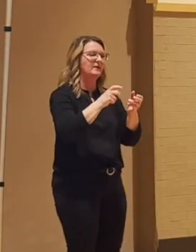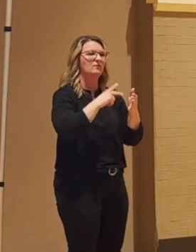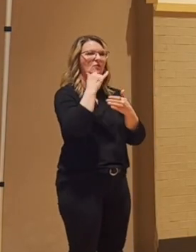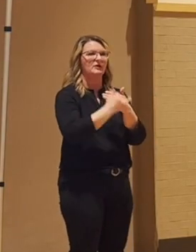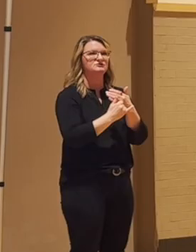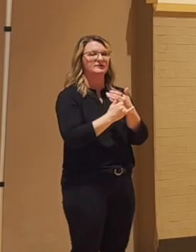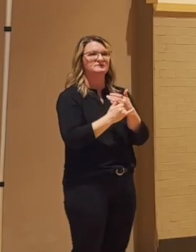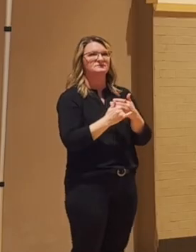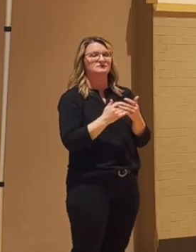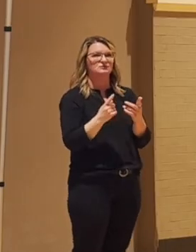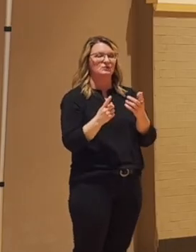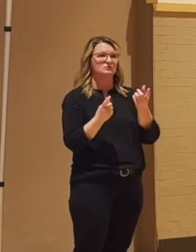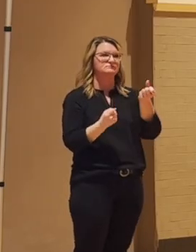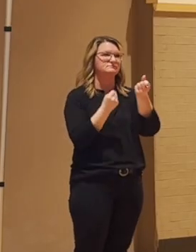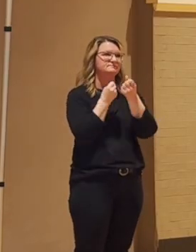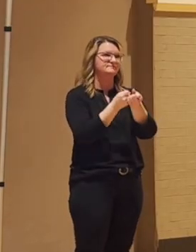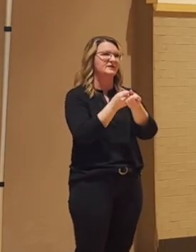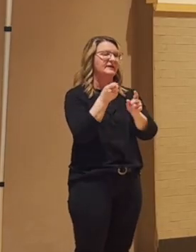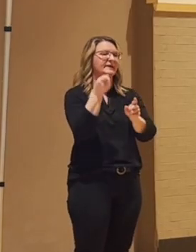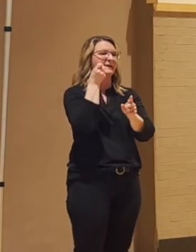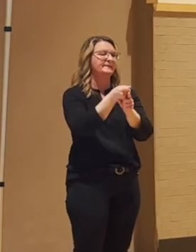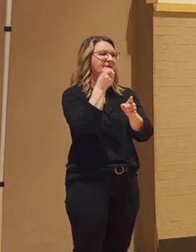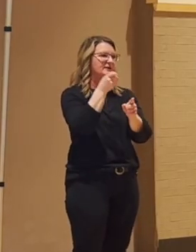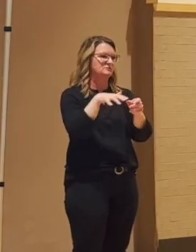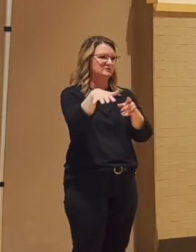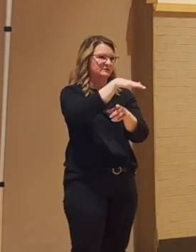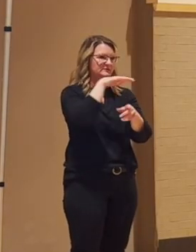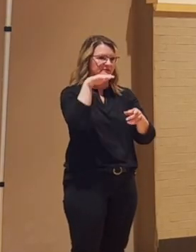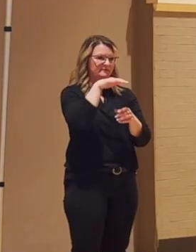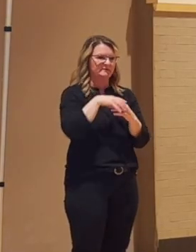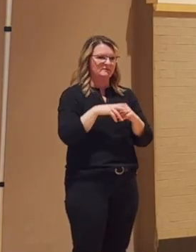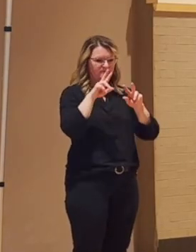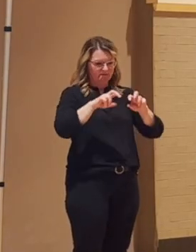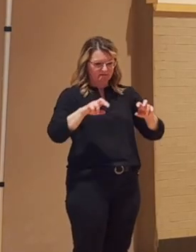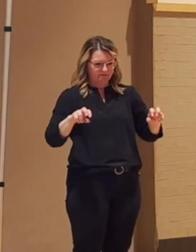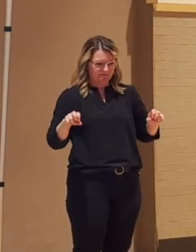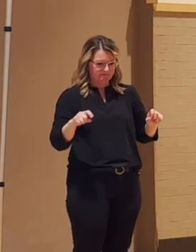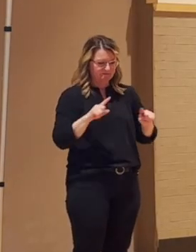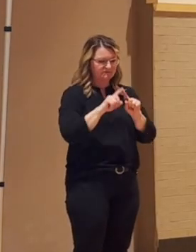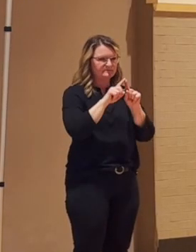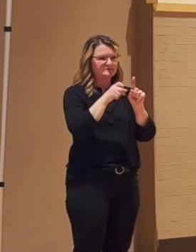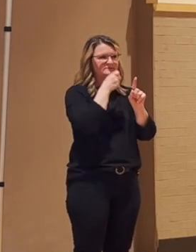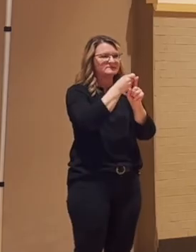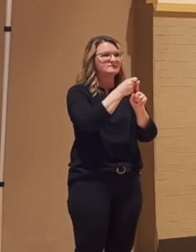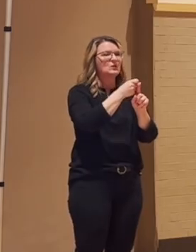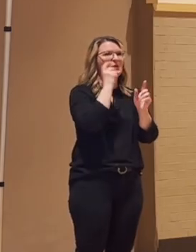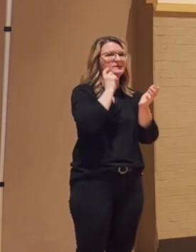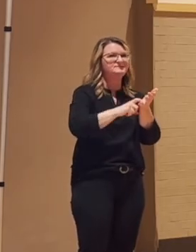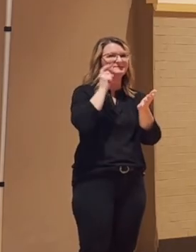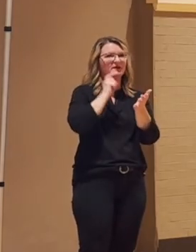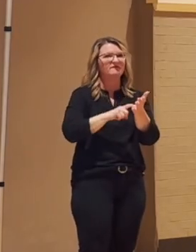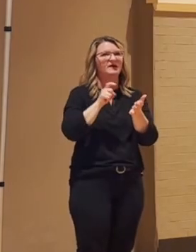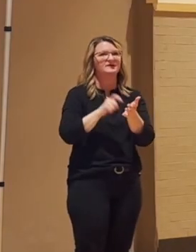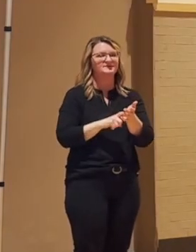to assess the impact to the environment. And so different impacts were identified. Obviously,